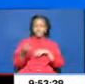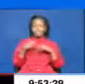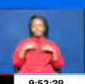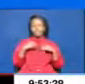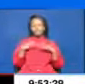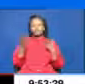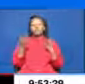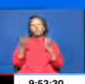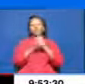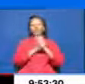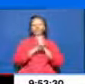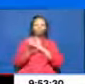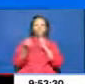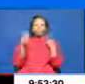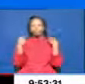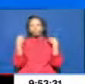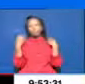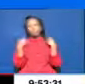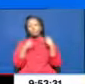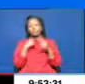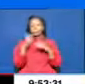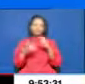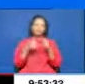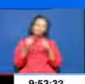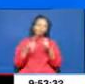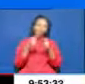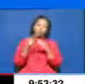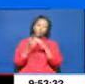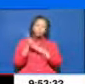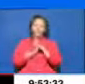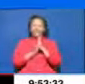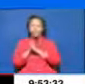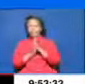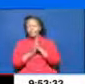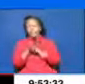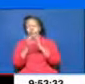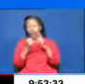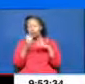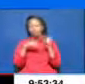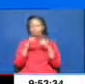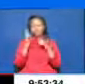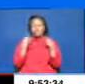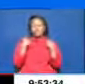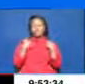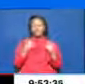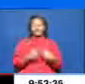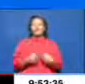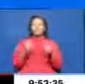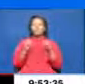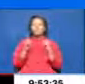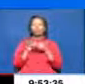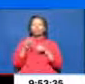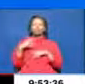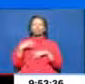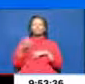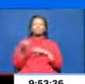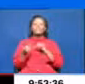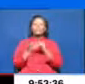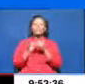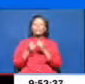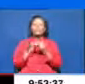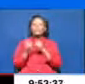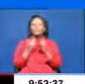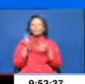they intend to continue with their eagerness of winning a medal at the Commonwealth Games when they played against